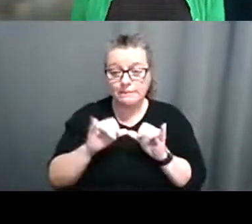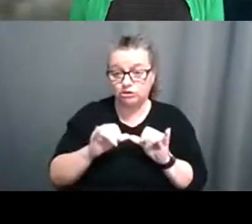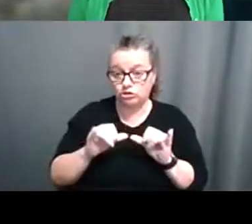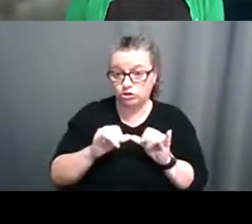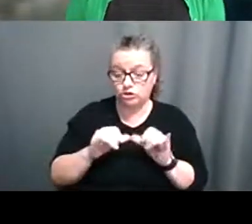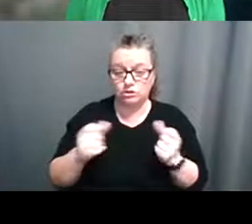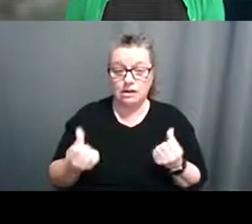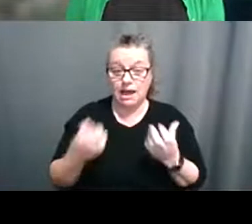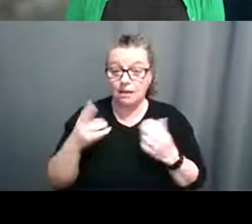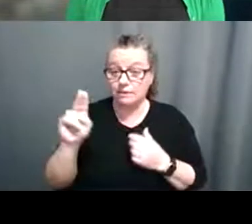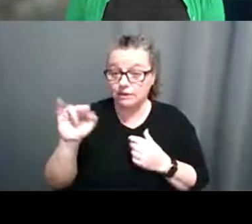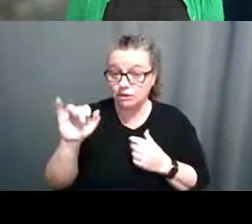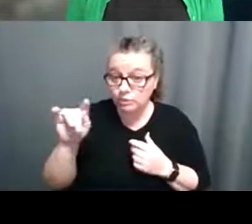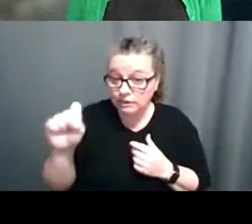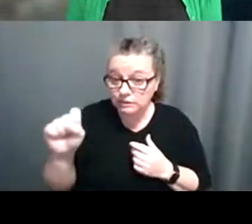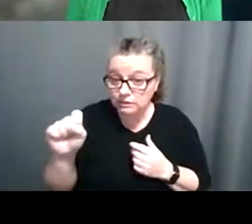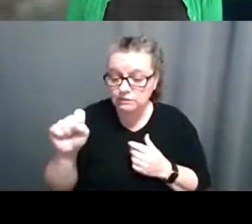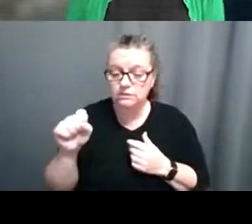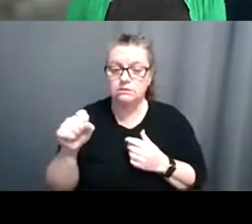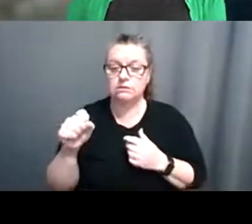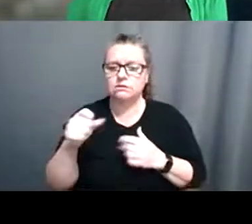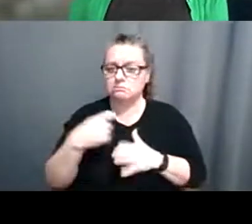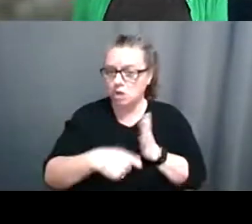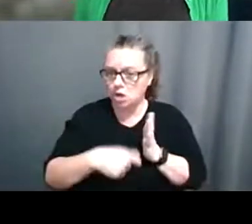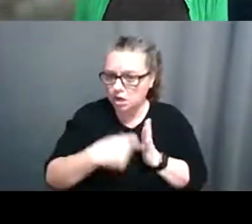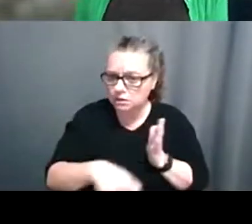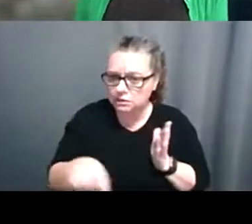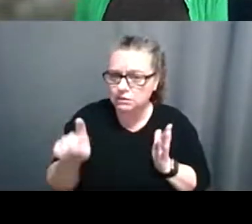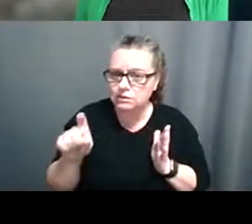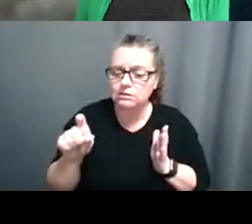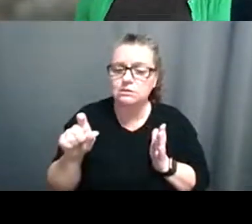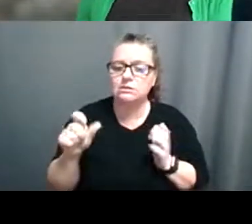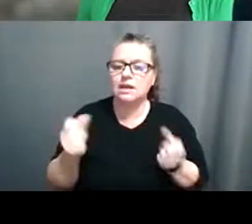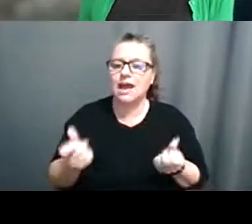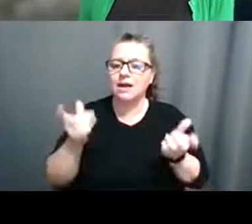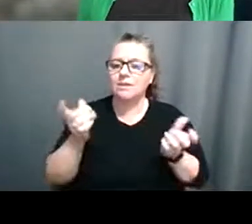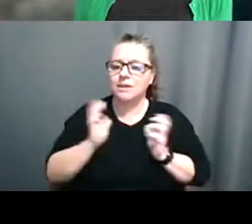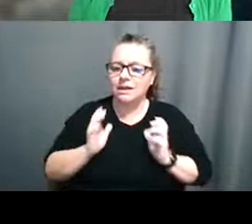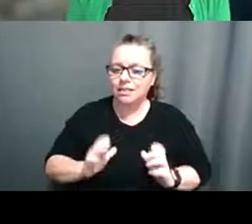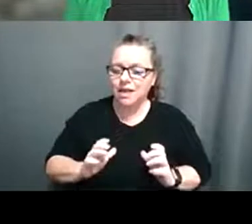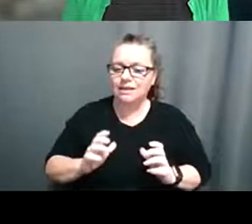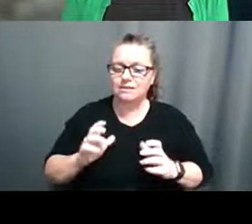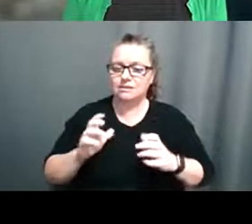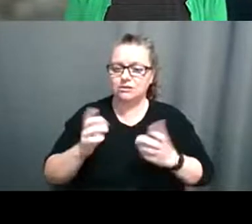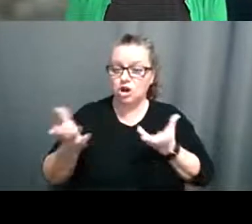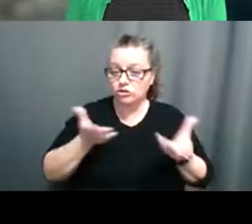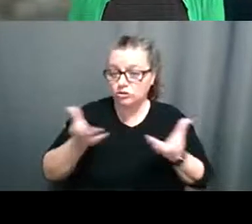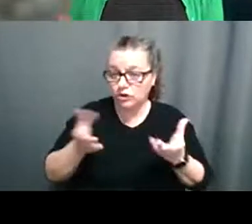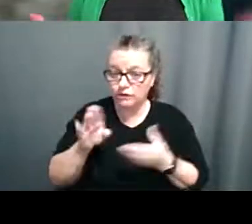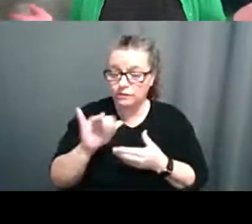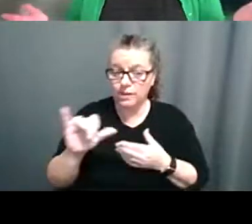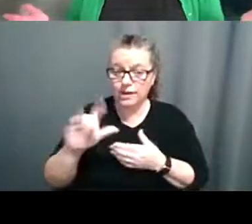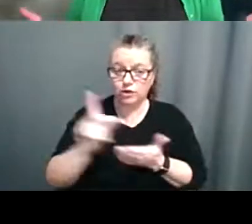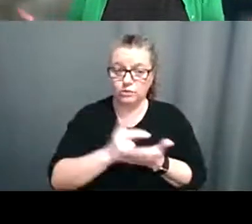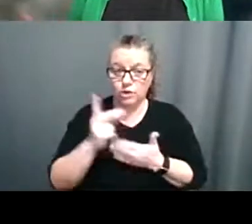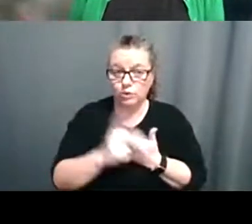delivered? What is the cost per unit? How many clients or customers were served by your program? And